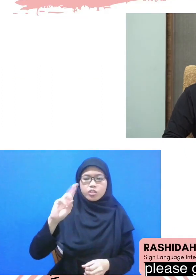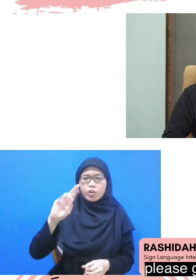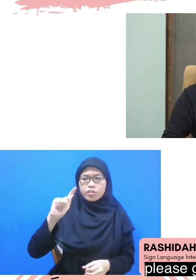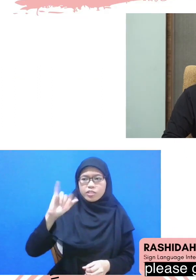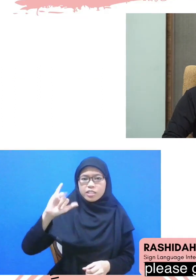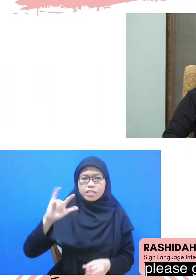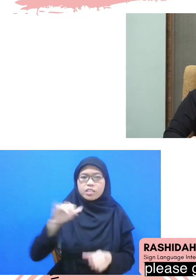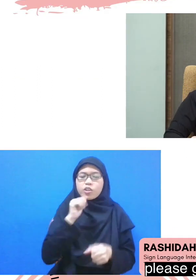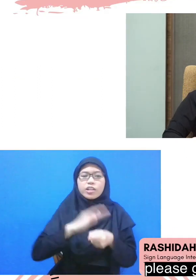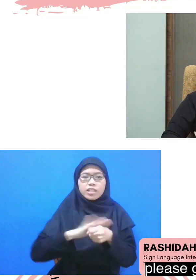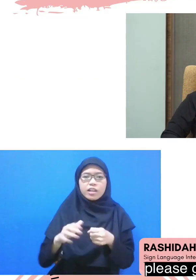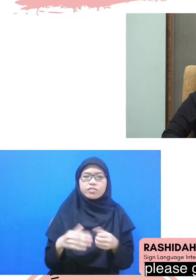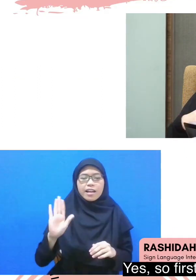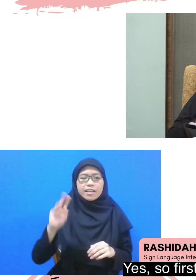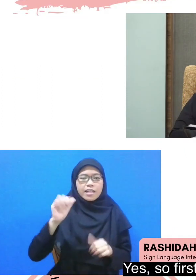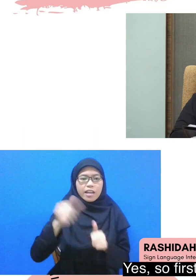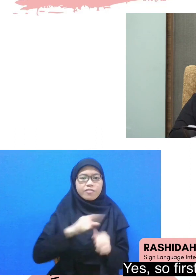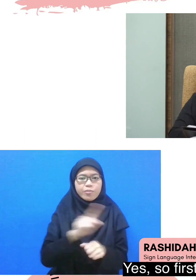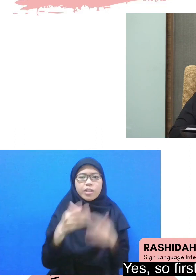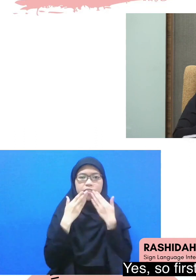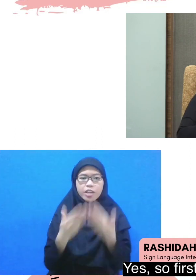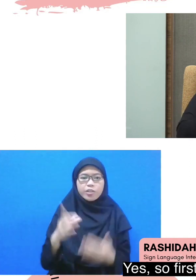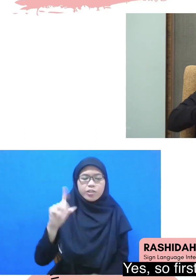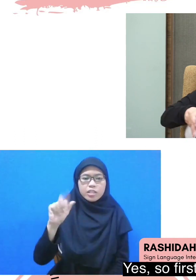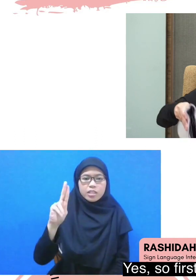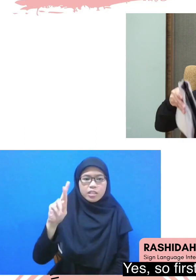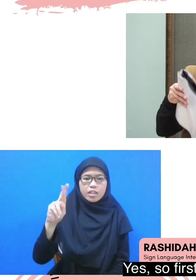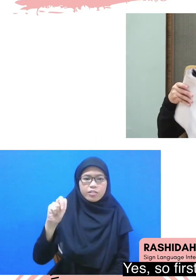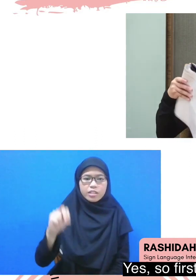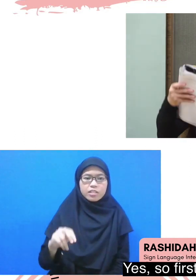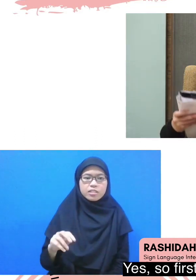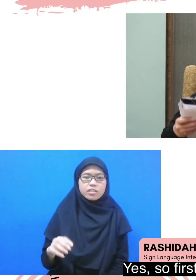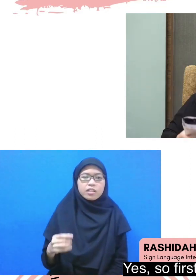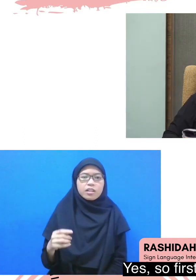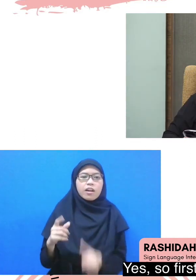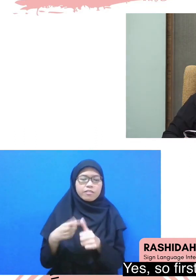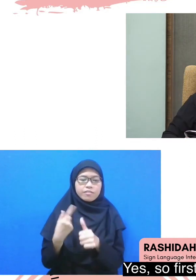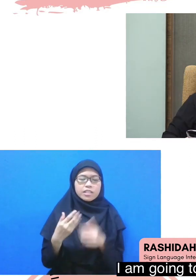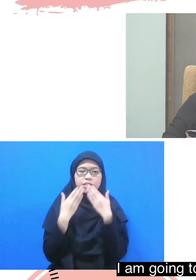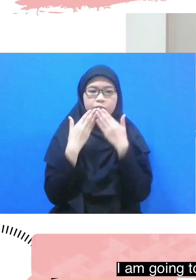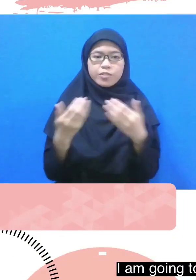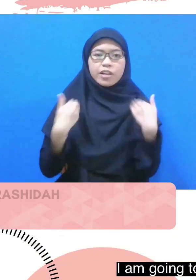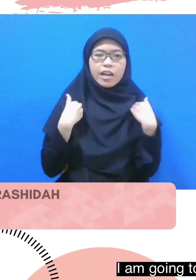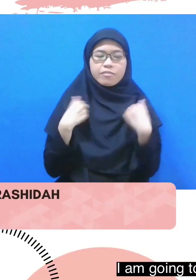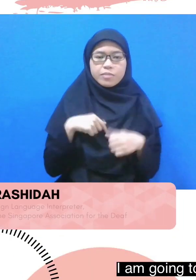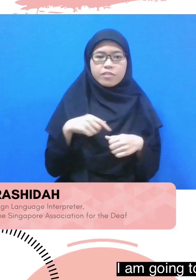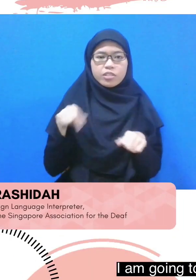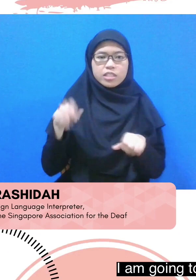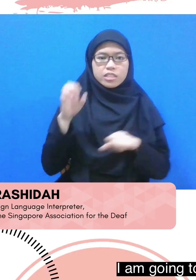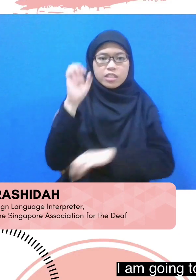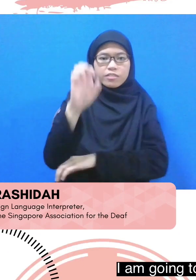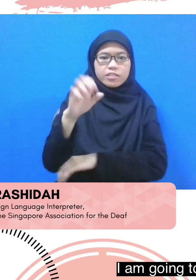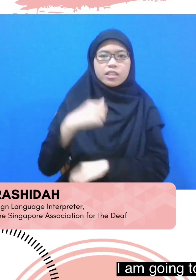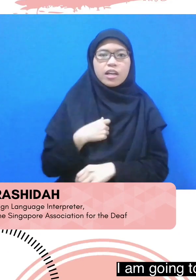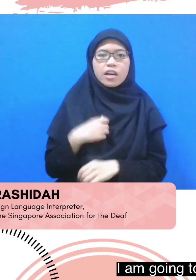Ng. Hi, everyone. Yes, so firstly, thank you for having me on this evening. I am going